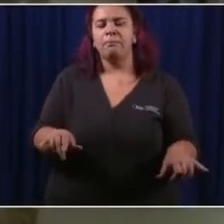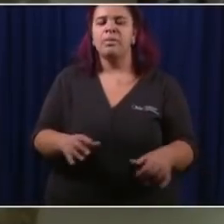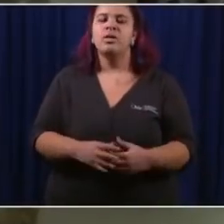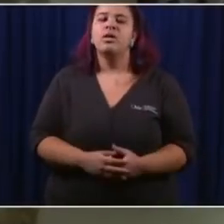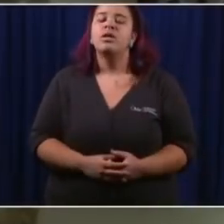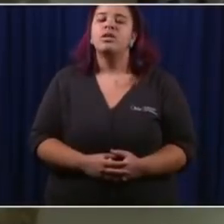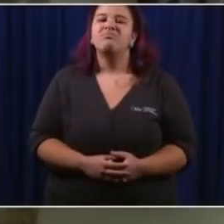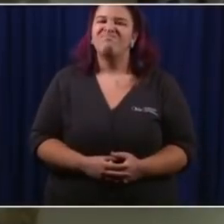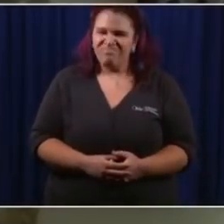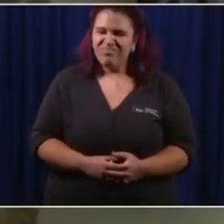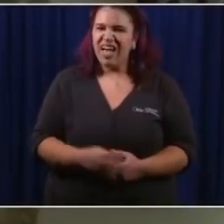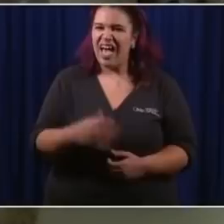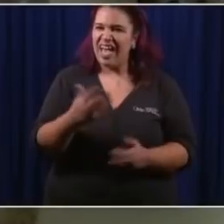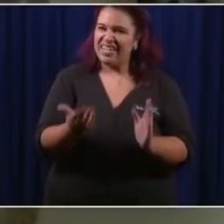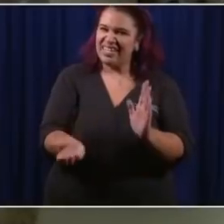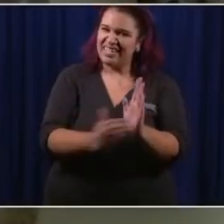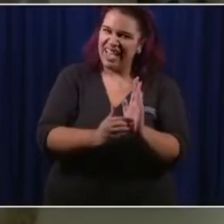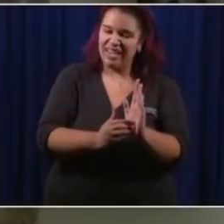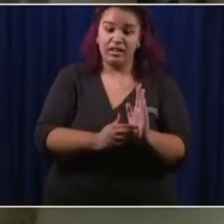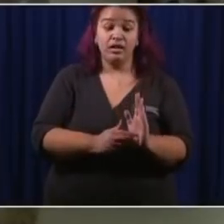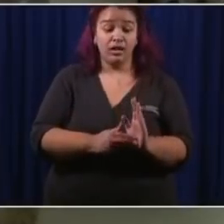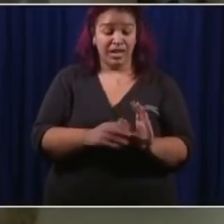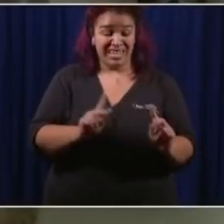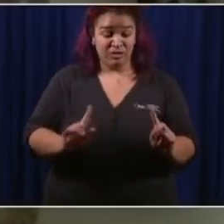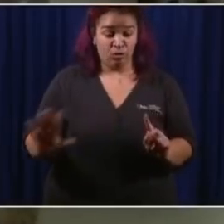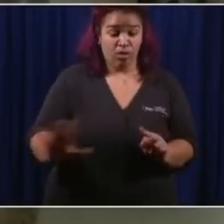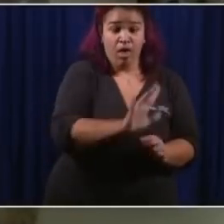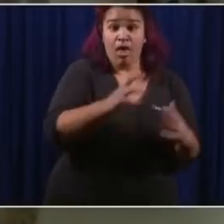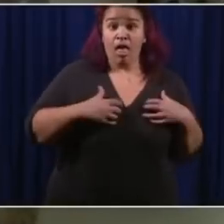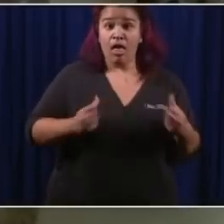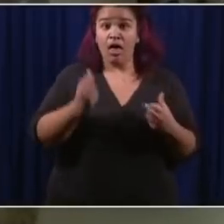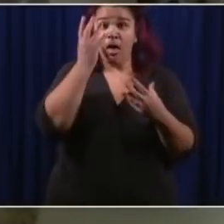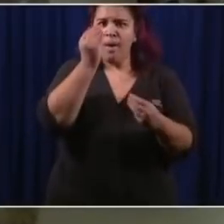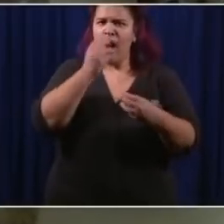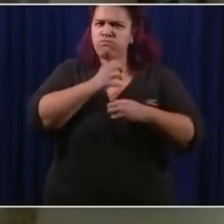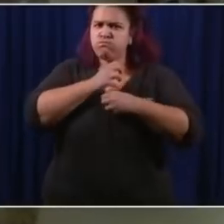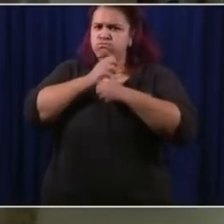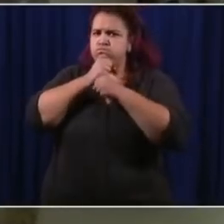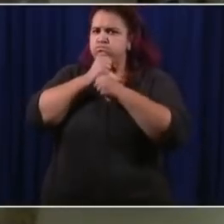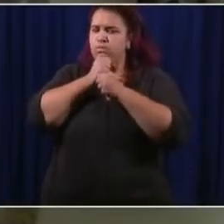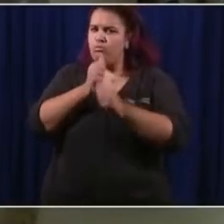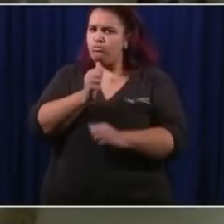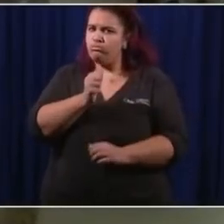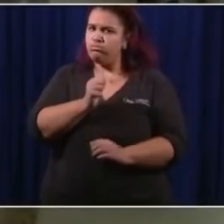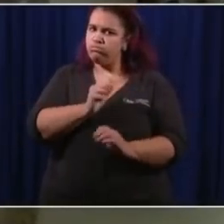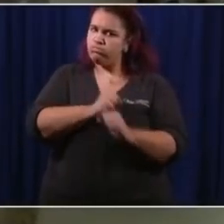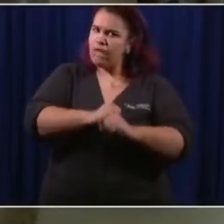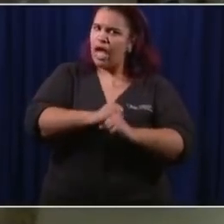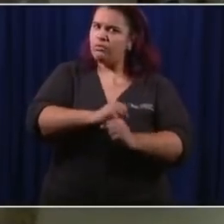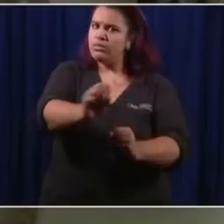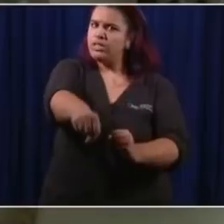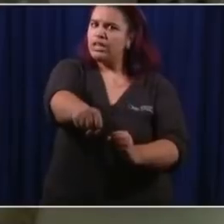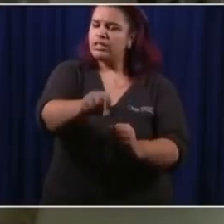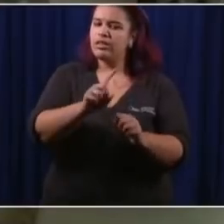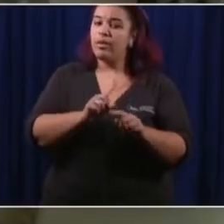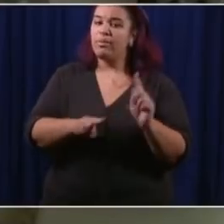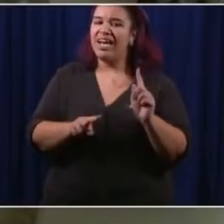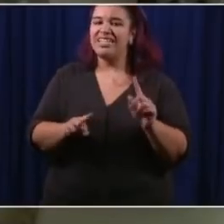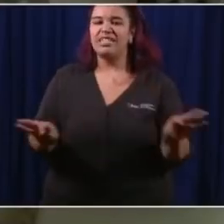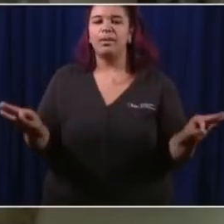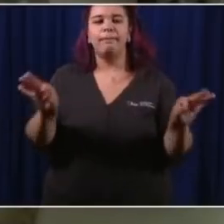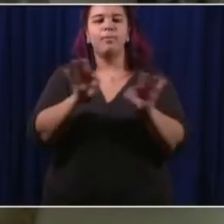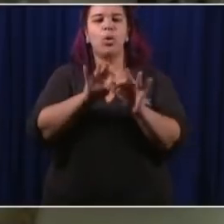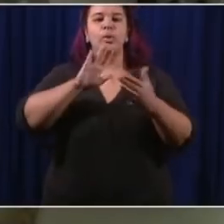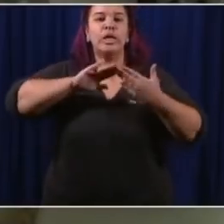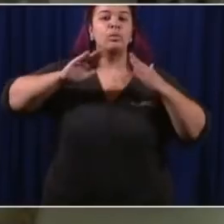individuals' health information. But, knowing that something is going on is